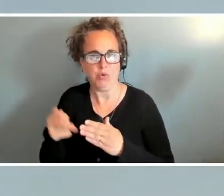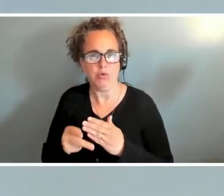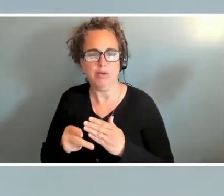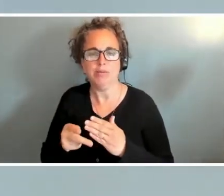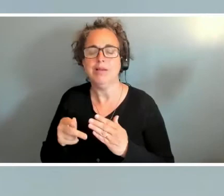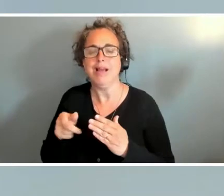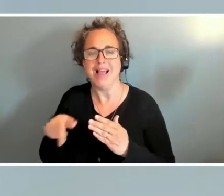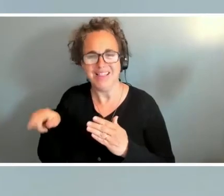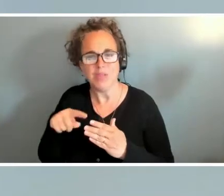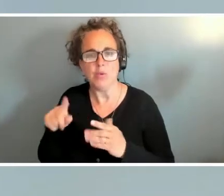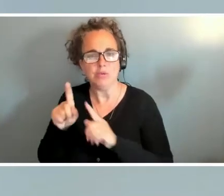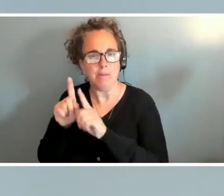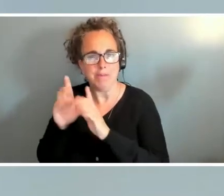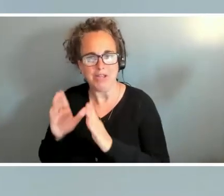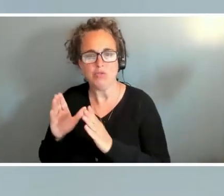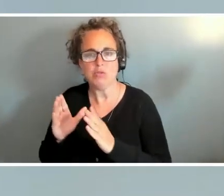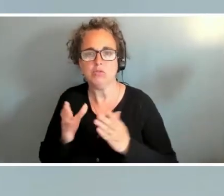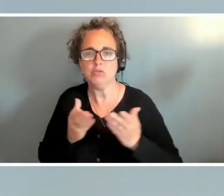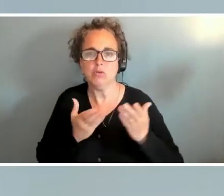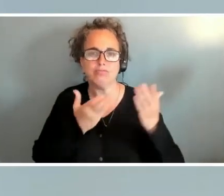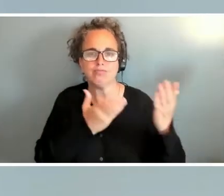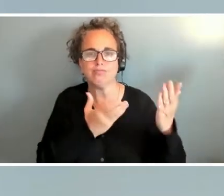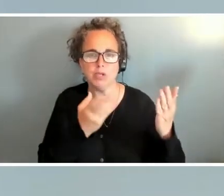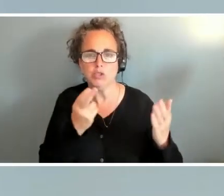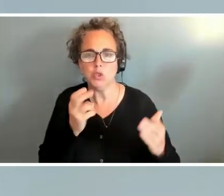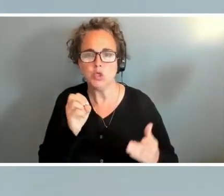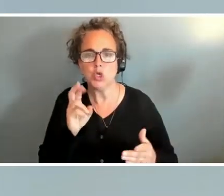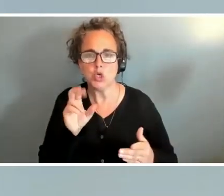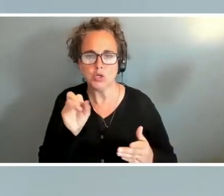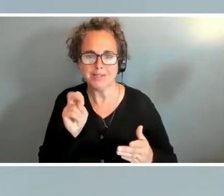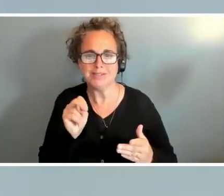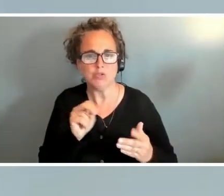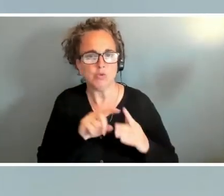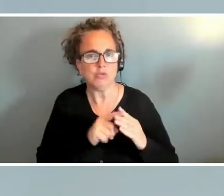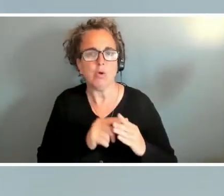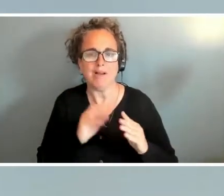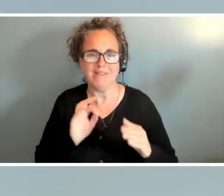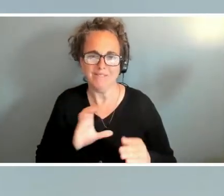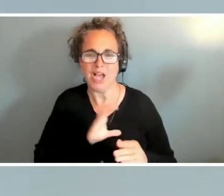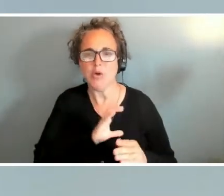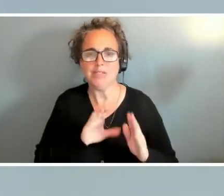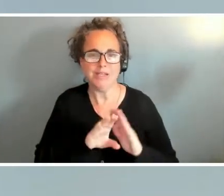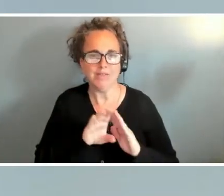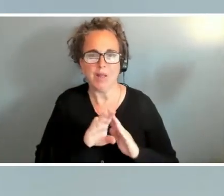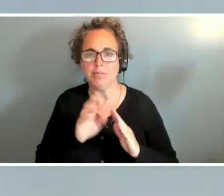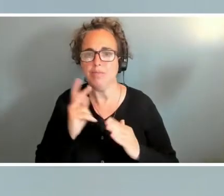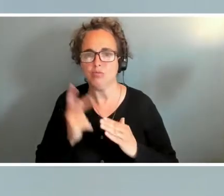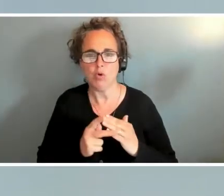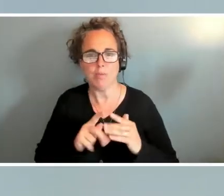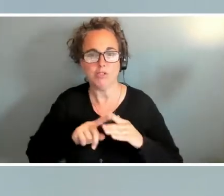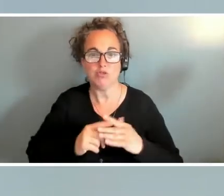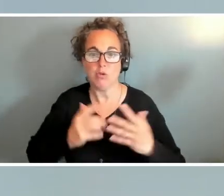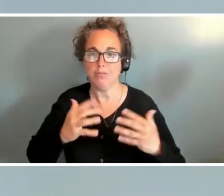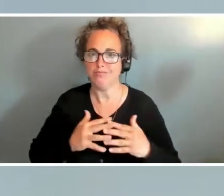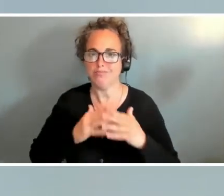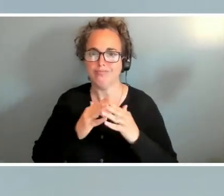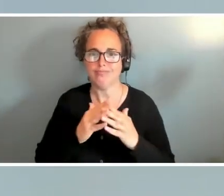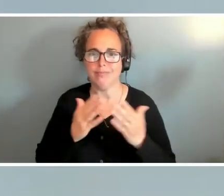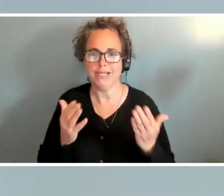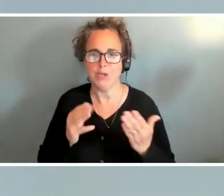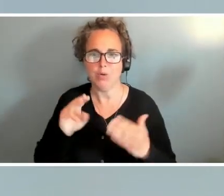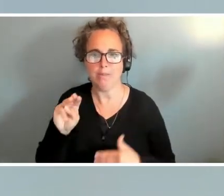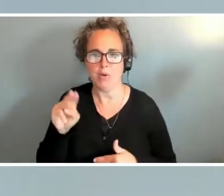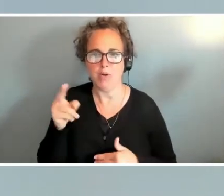grant proposal to HRSA to get funded to start a faculty development program here at Morehouse School of Medicine. Started in